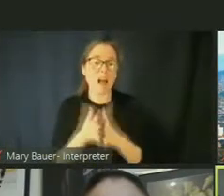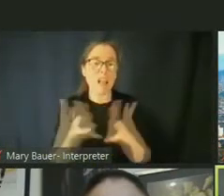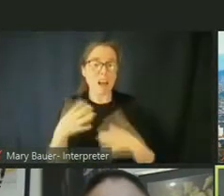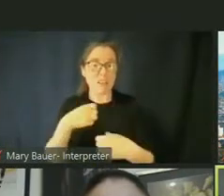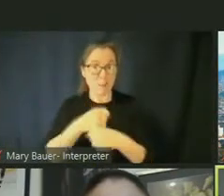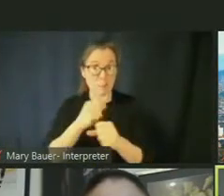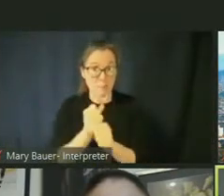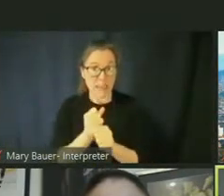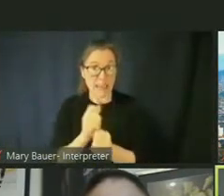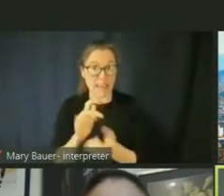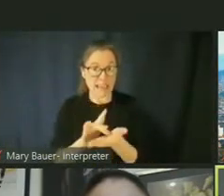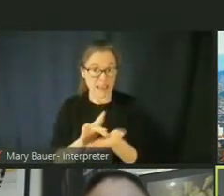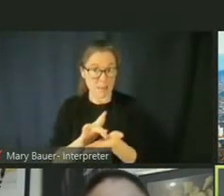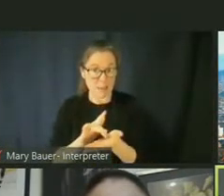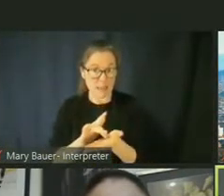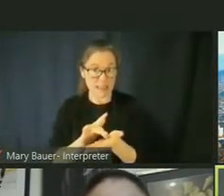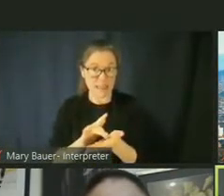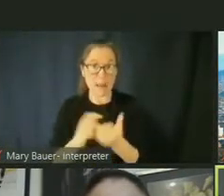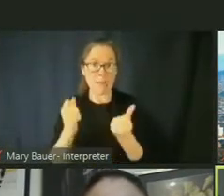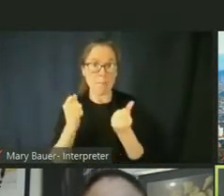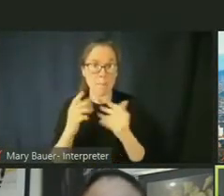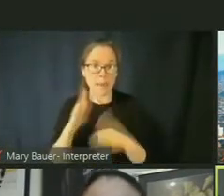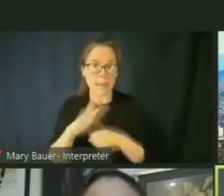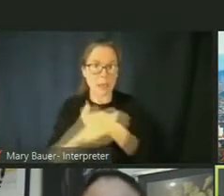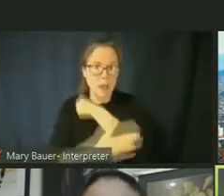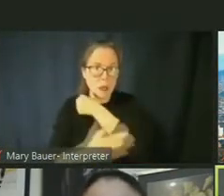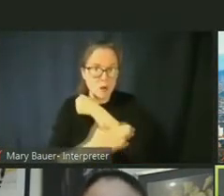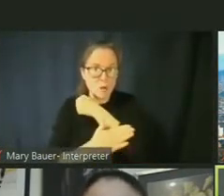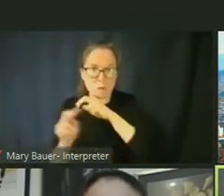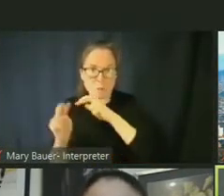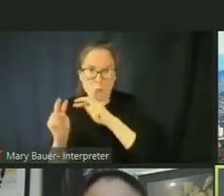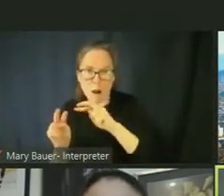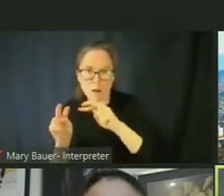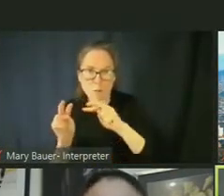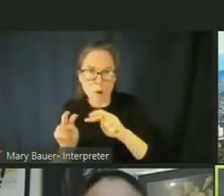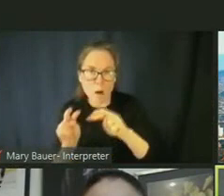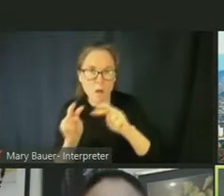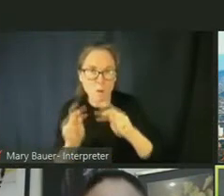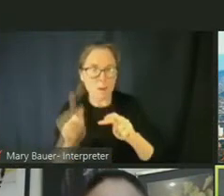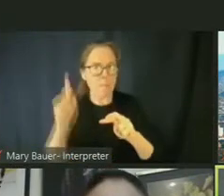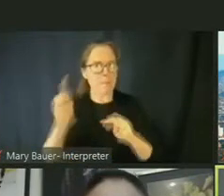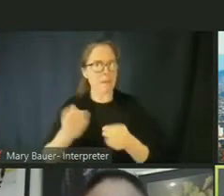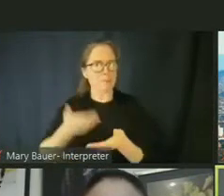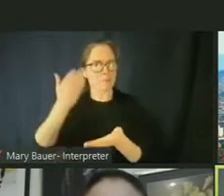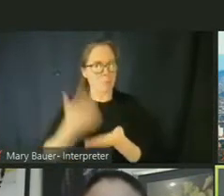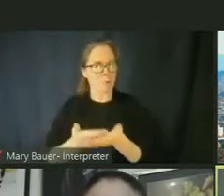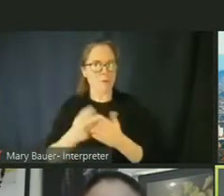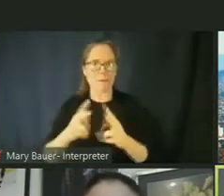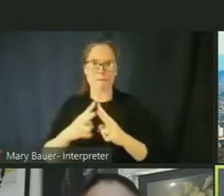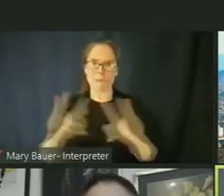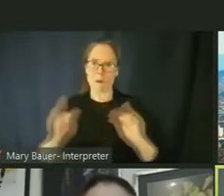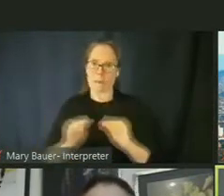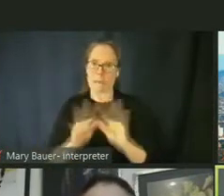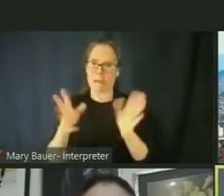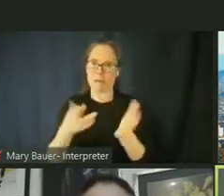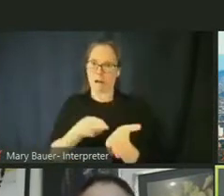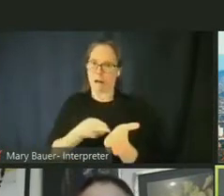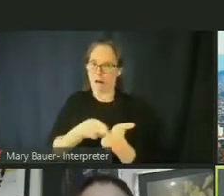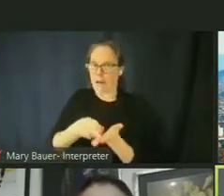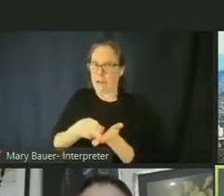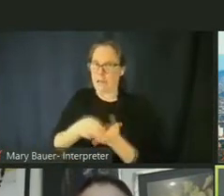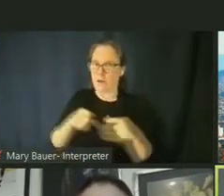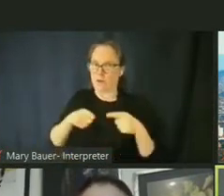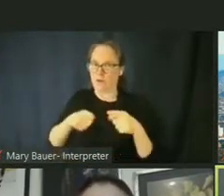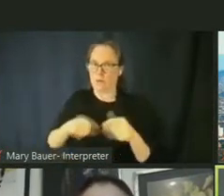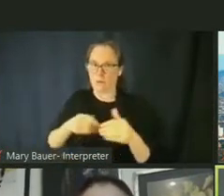process was under the microscope of multiple countries that they had to show and be very transparent in what was happening as